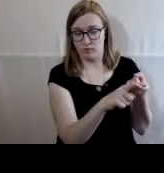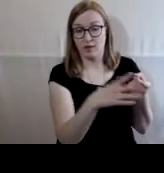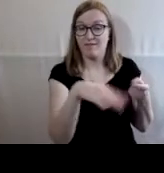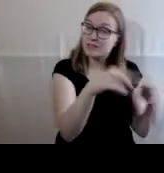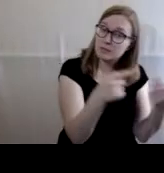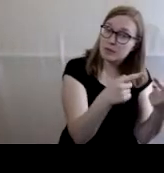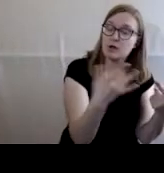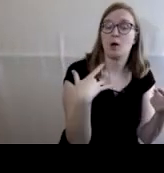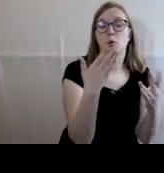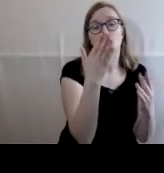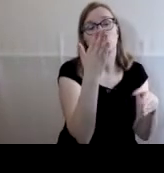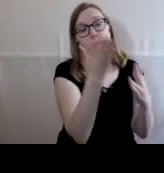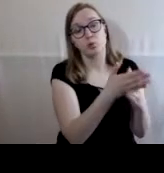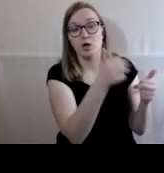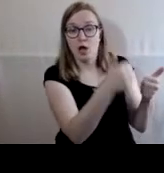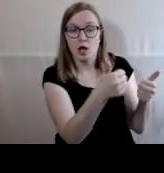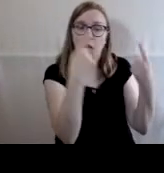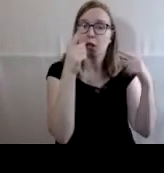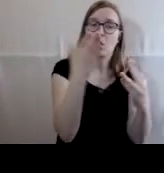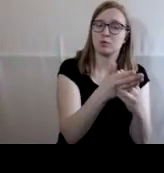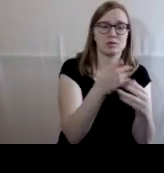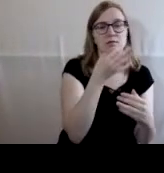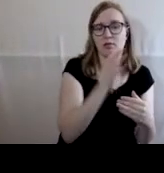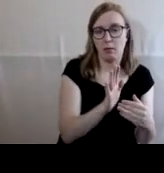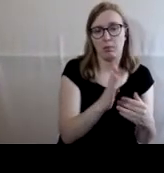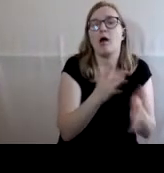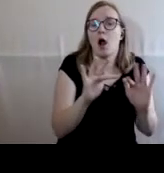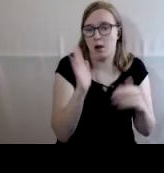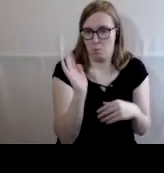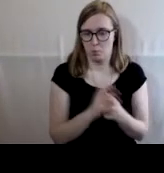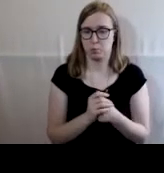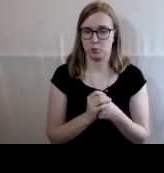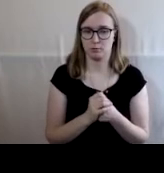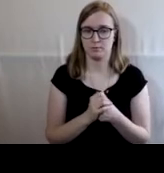of your course content to identify